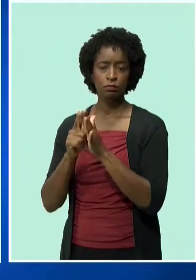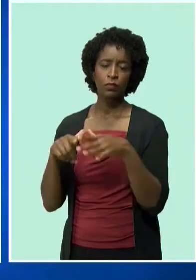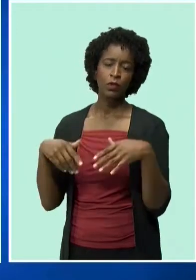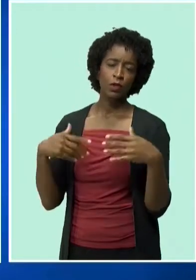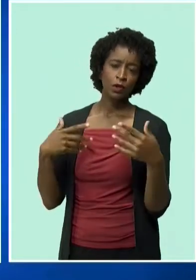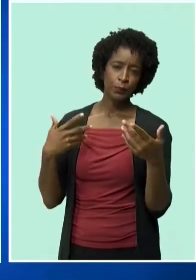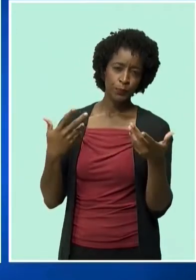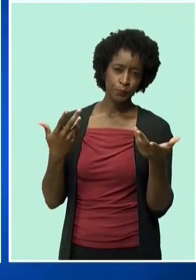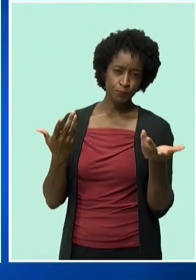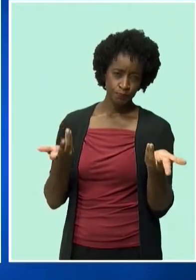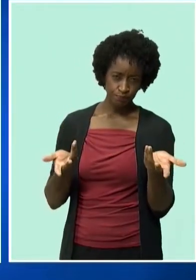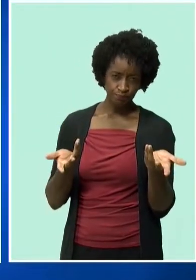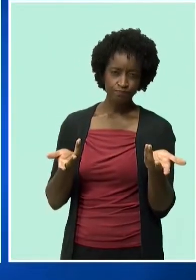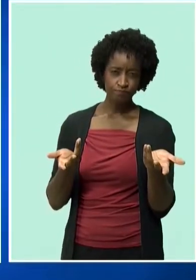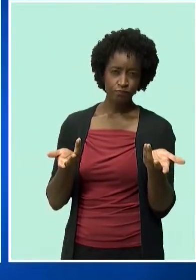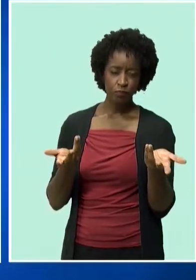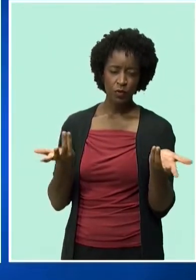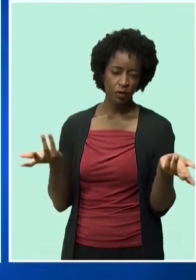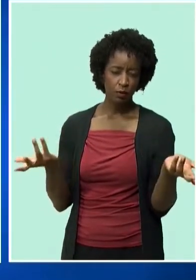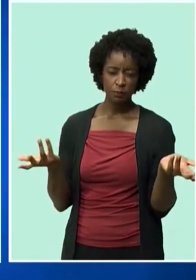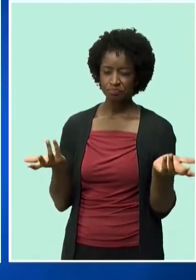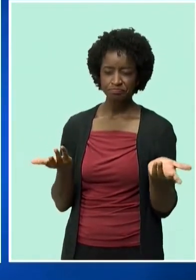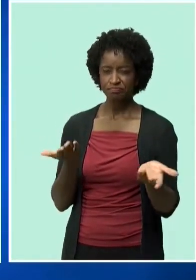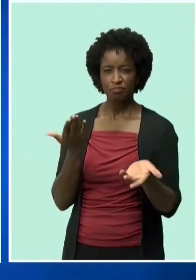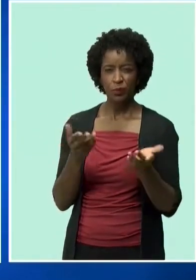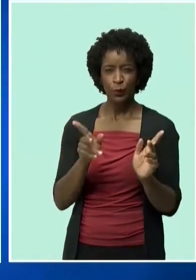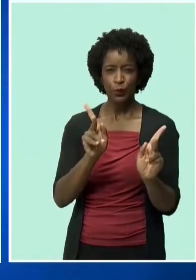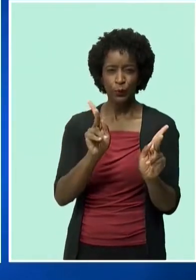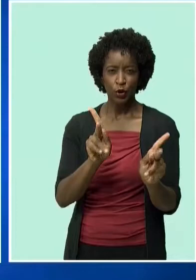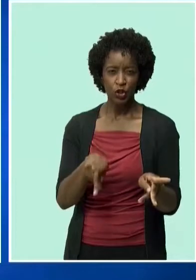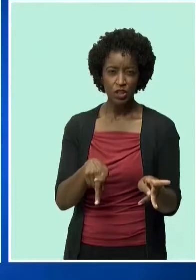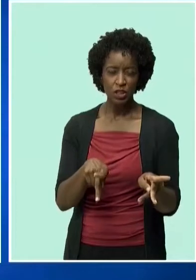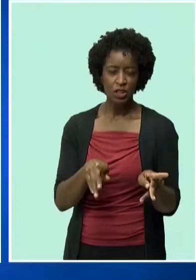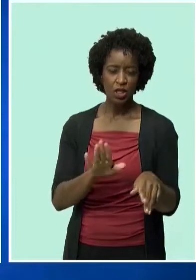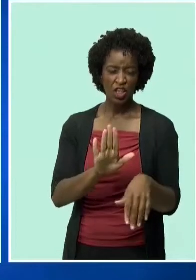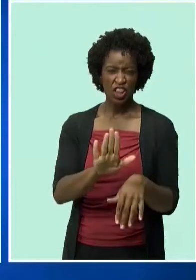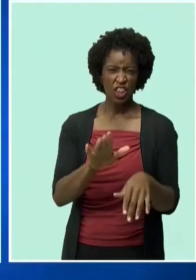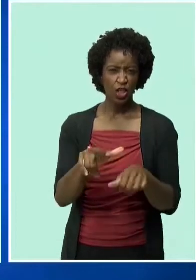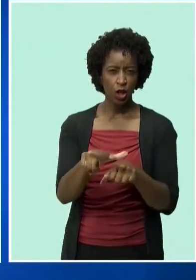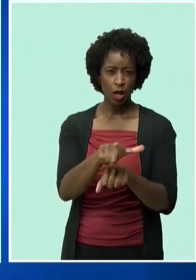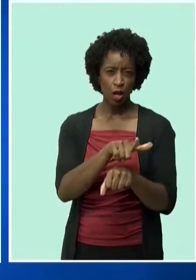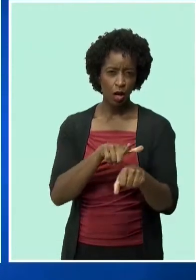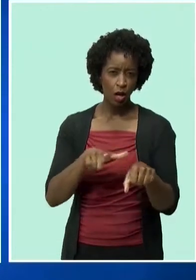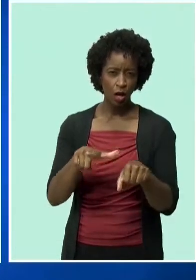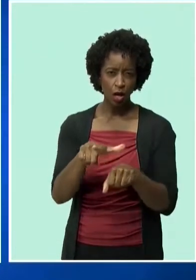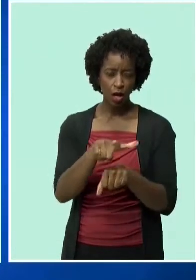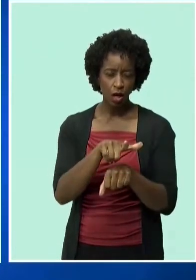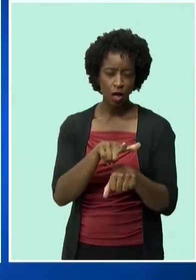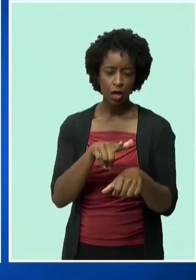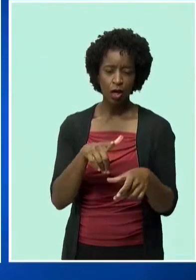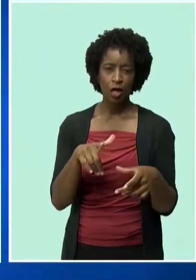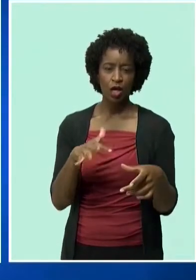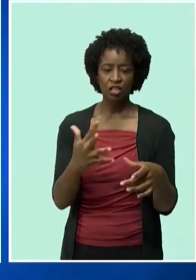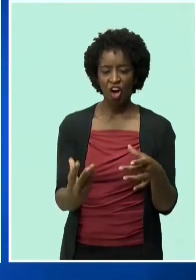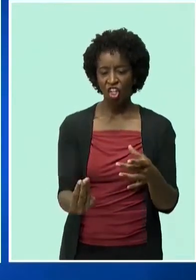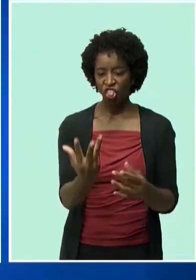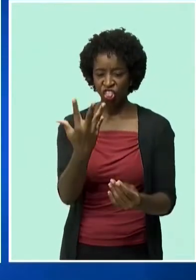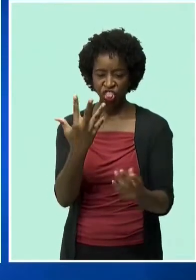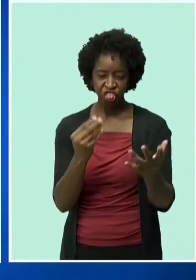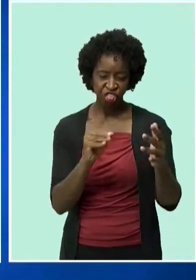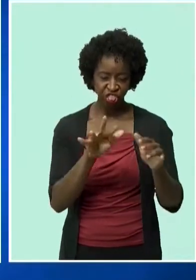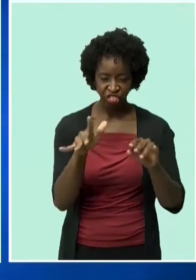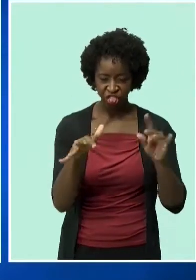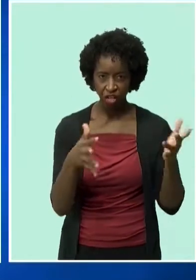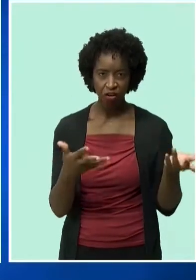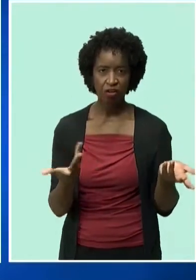basically criminalize an individual who maintains on land or who maintains his land in such a way as to